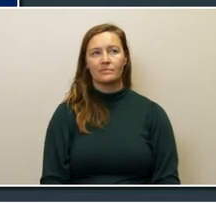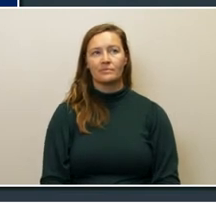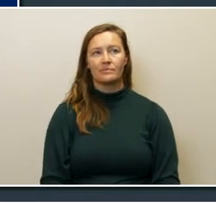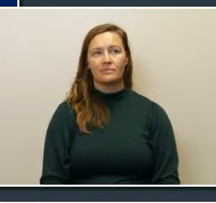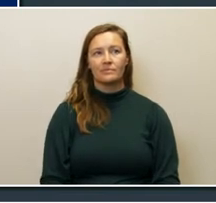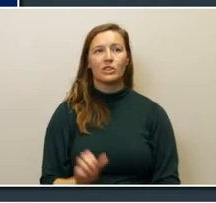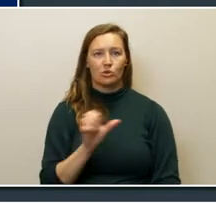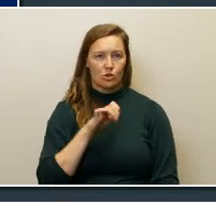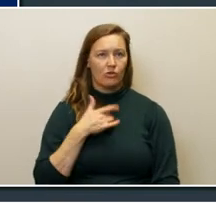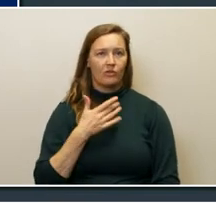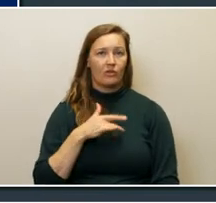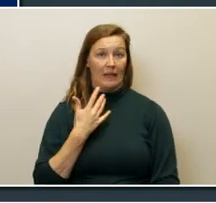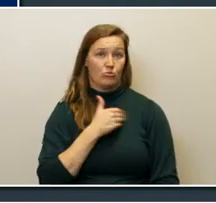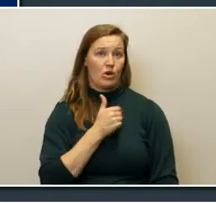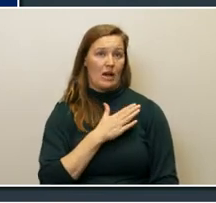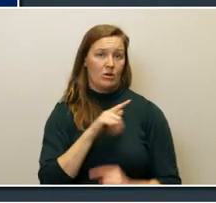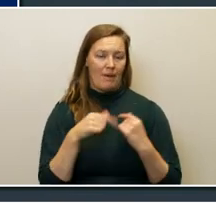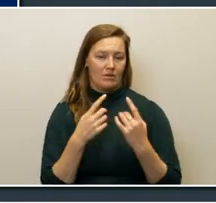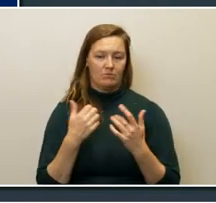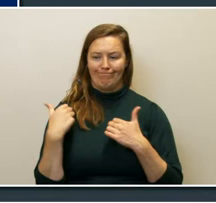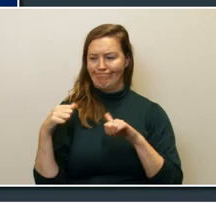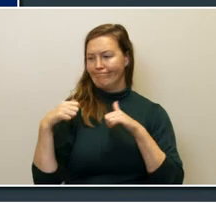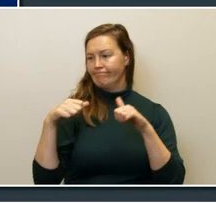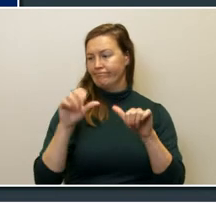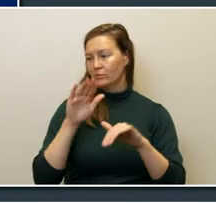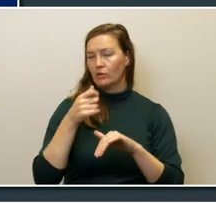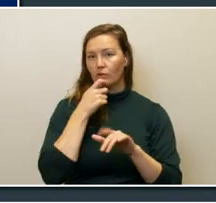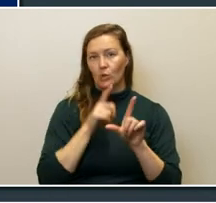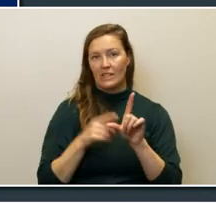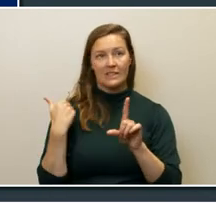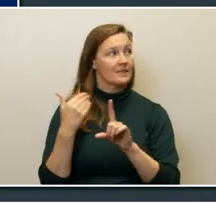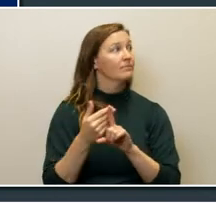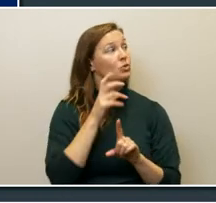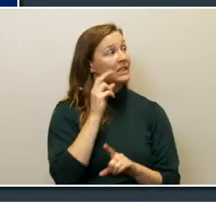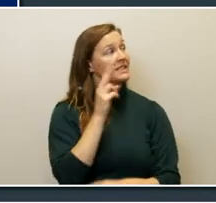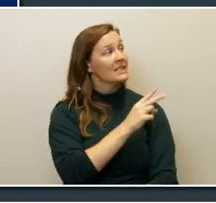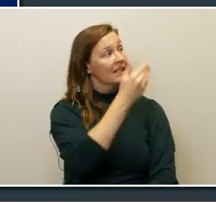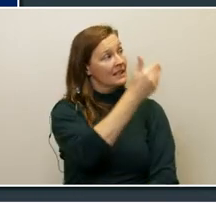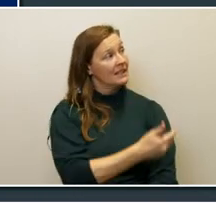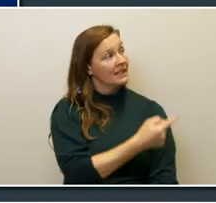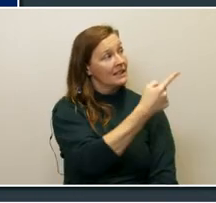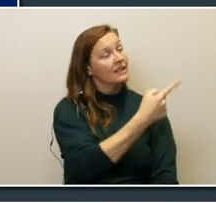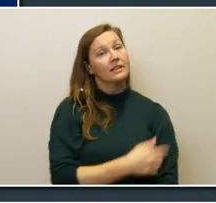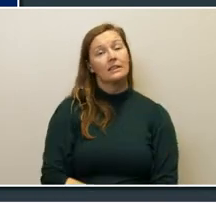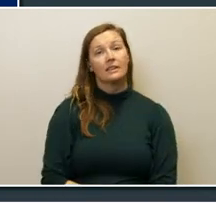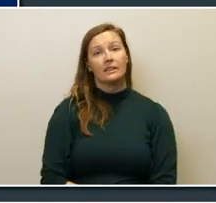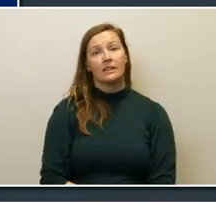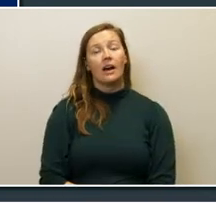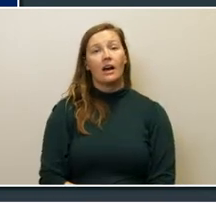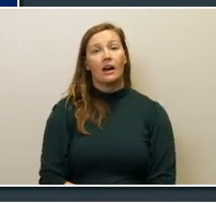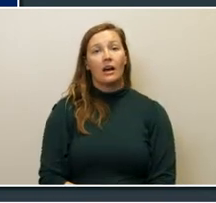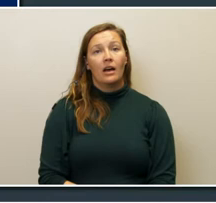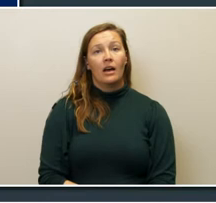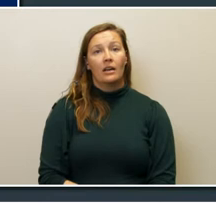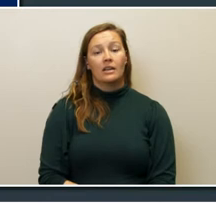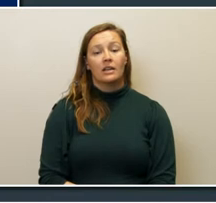proud of in terms of the last couple of years. So you can see, I won't read them all, but we've hosted a number of regional